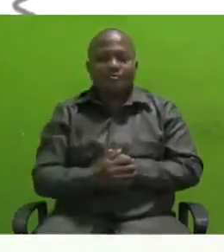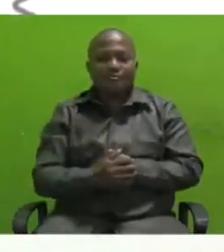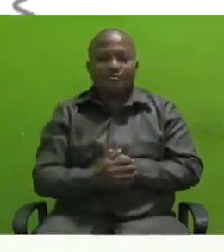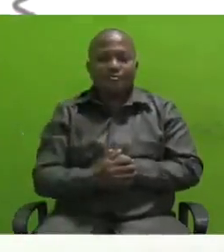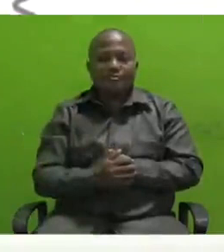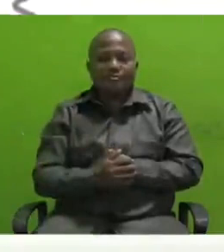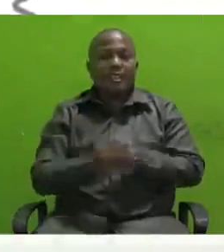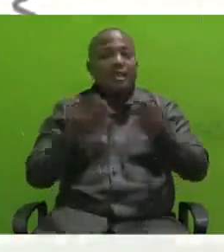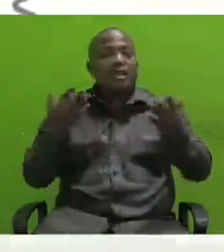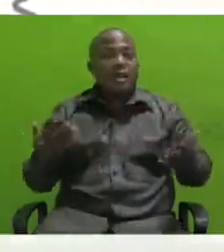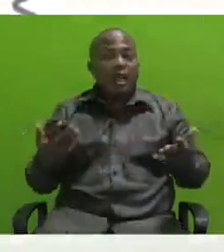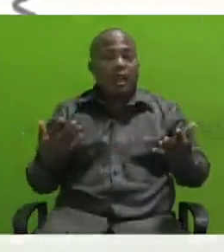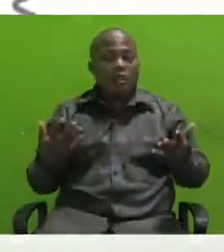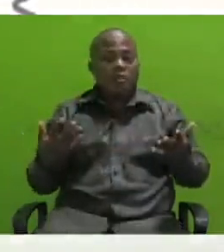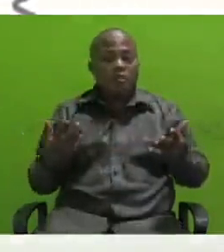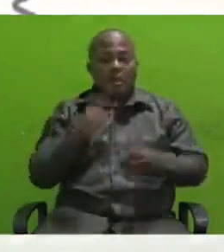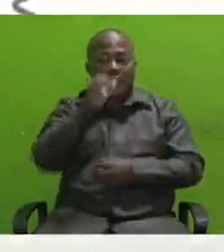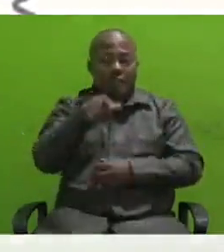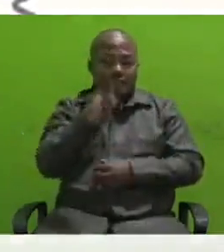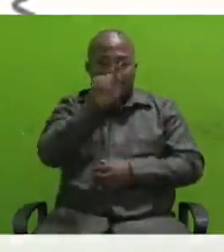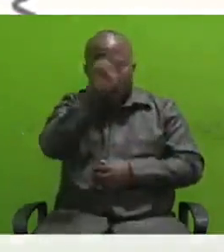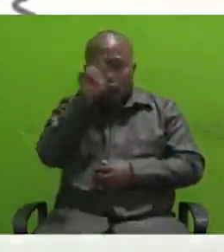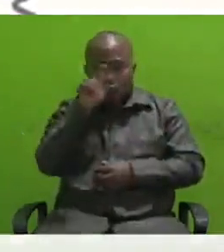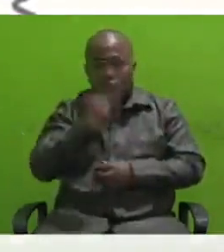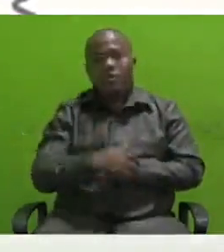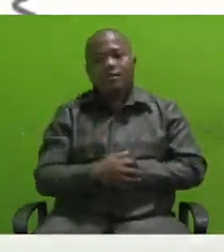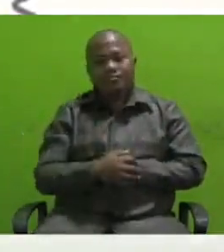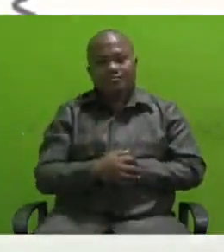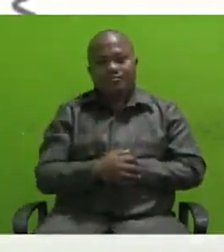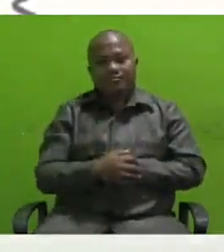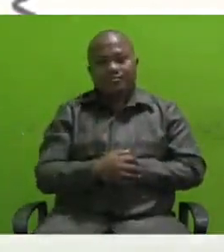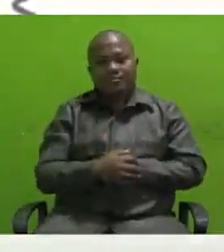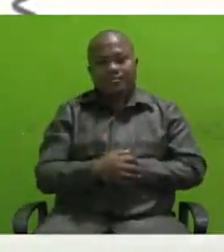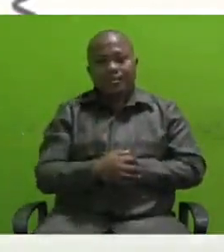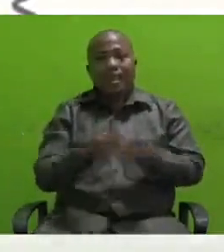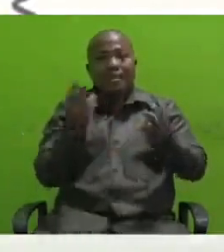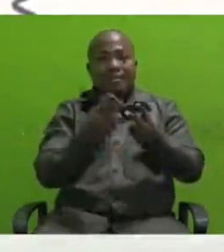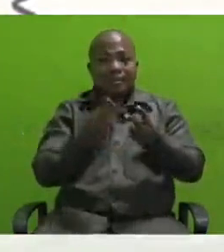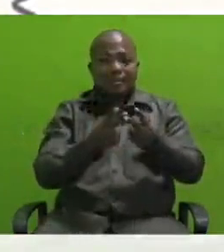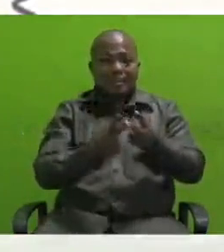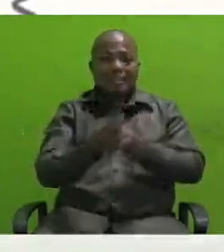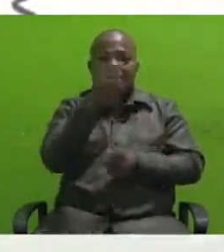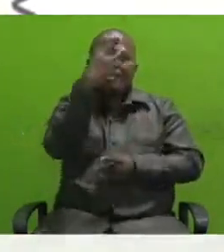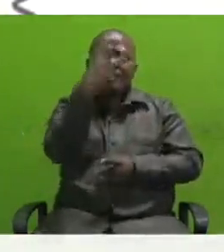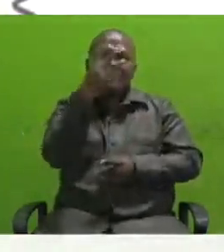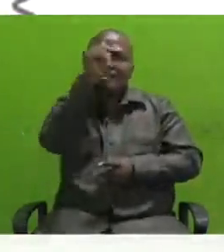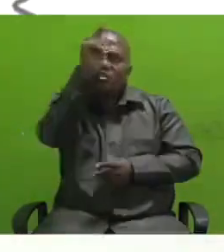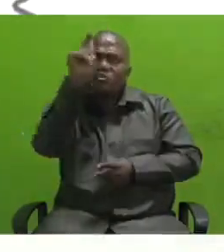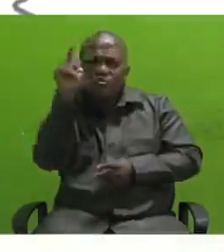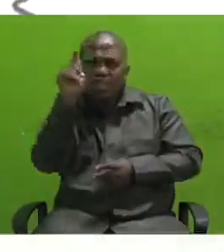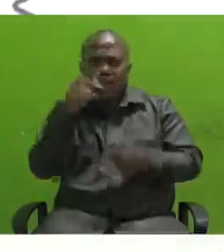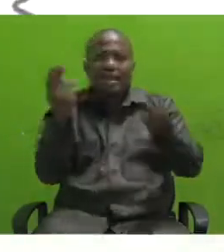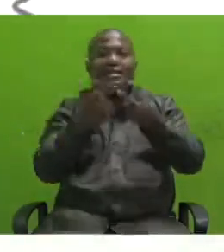Good. Now it is the square of this one. So negative 3 square, which is 9.